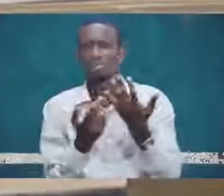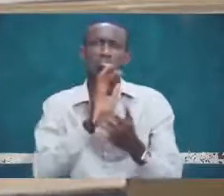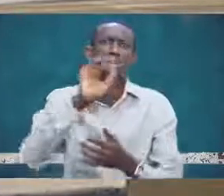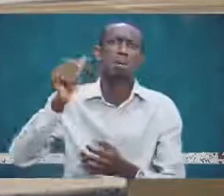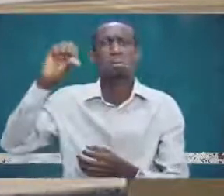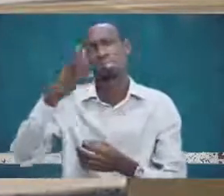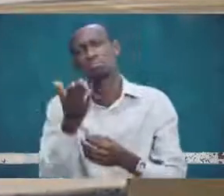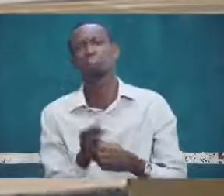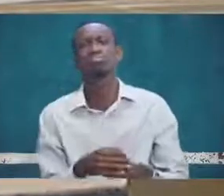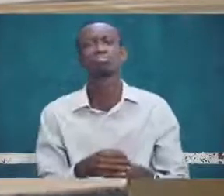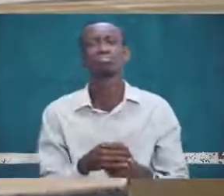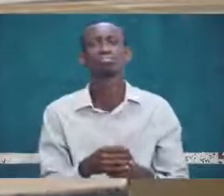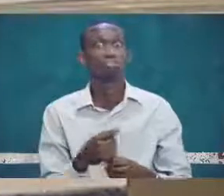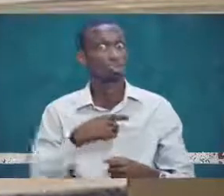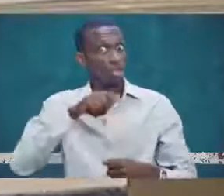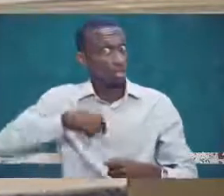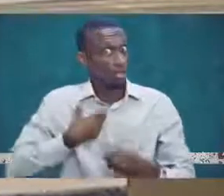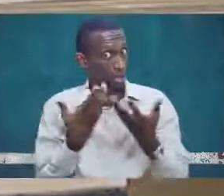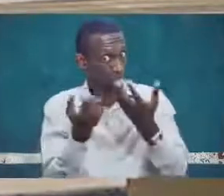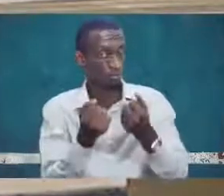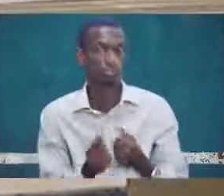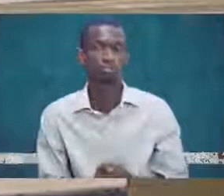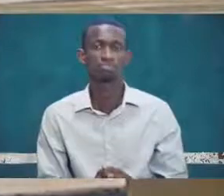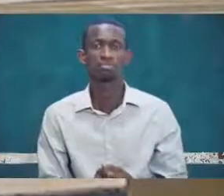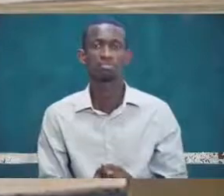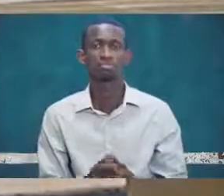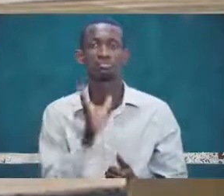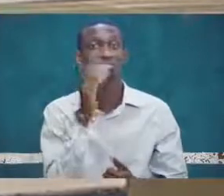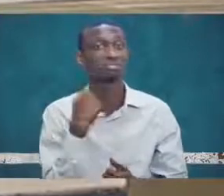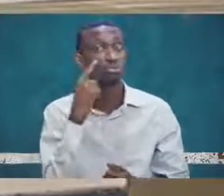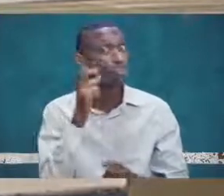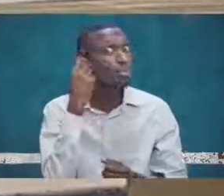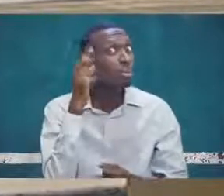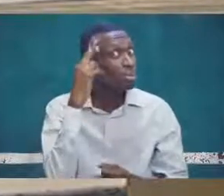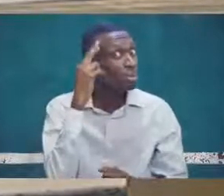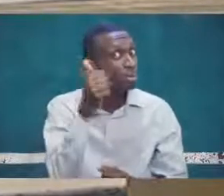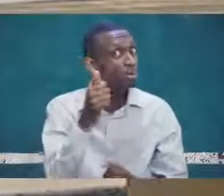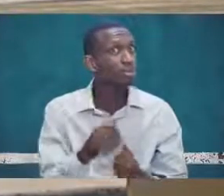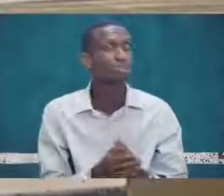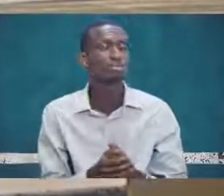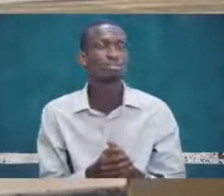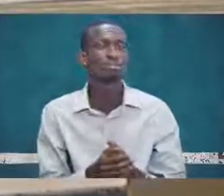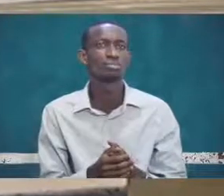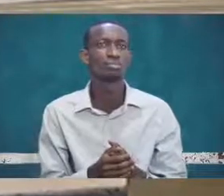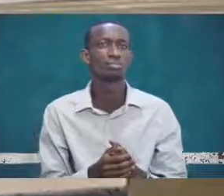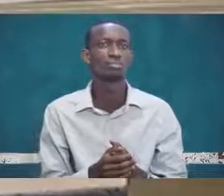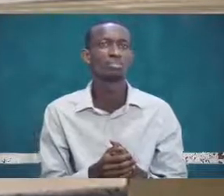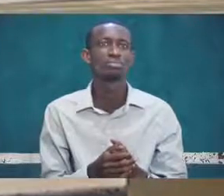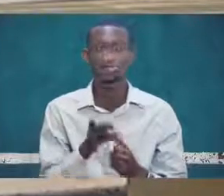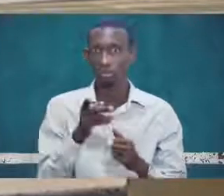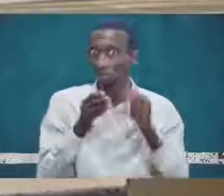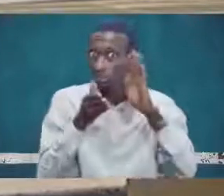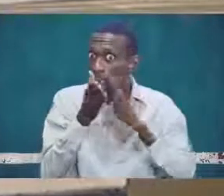written. We have, I want you to remember this, it's all about dialect